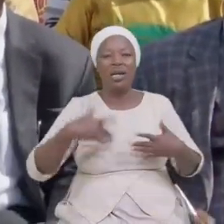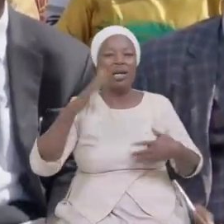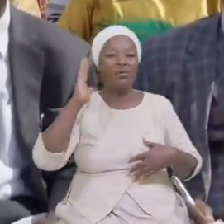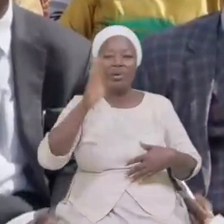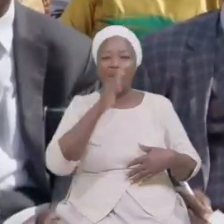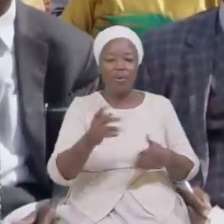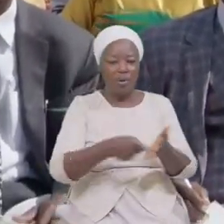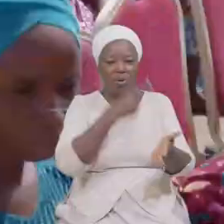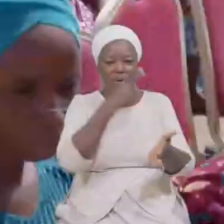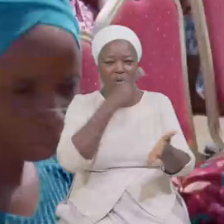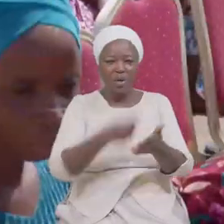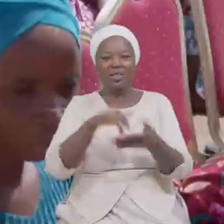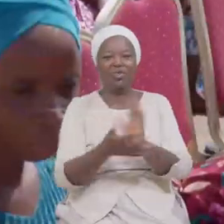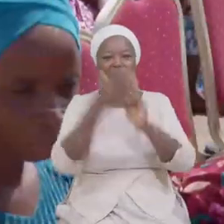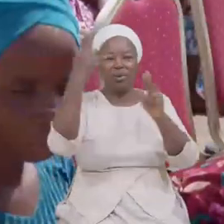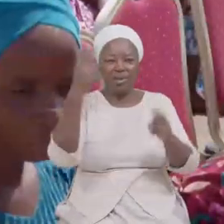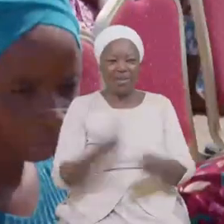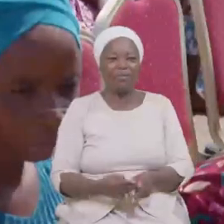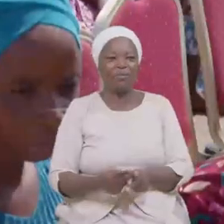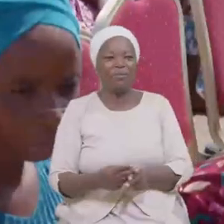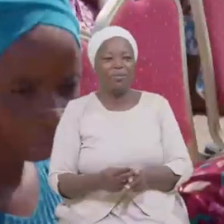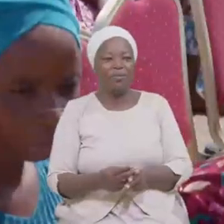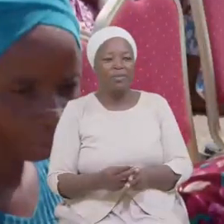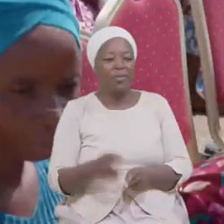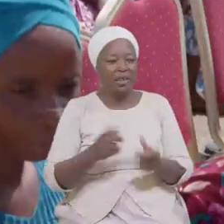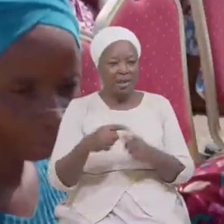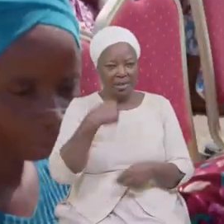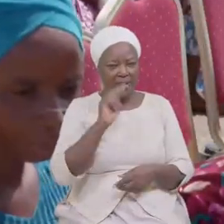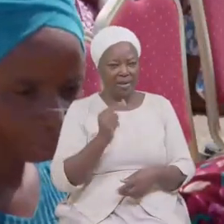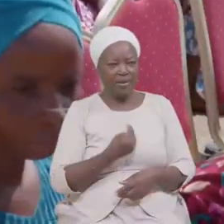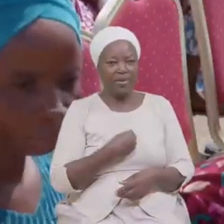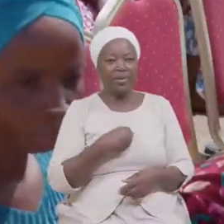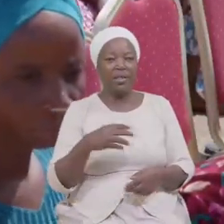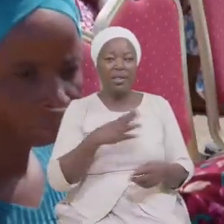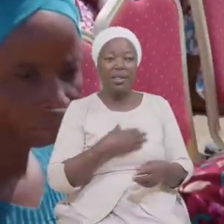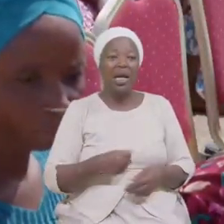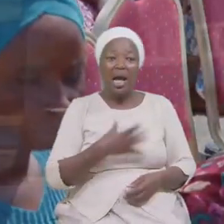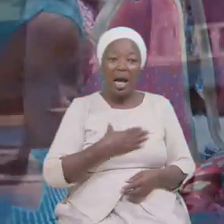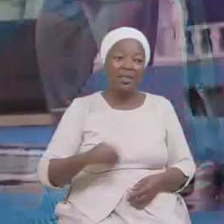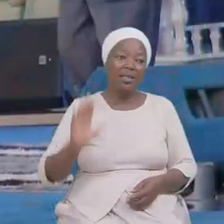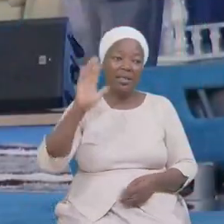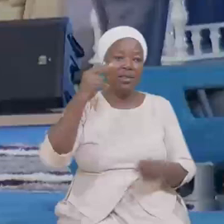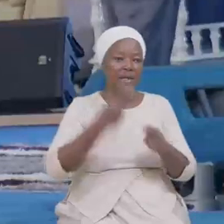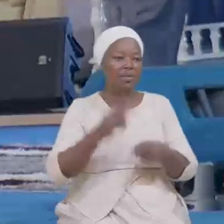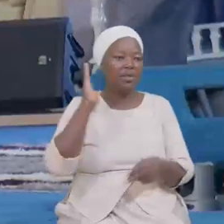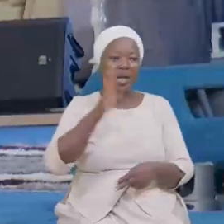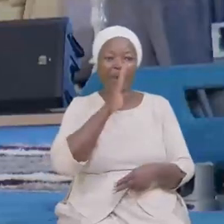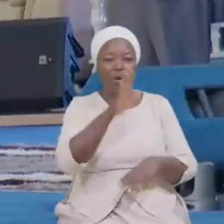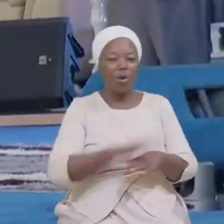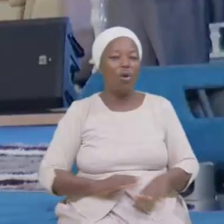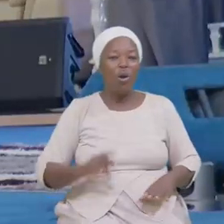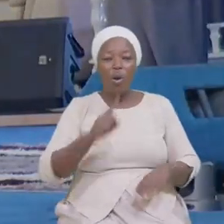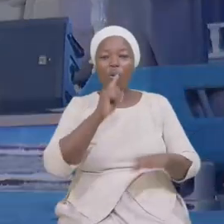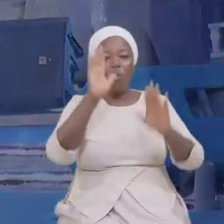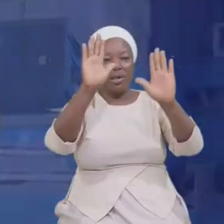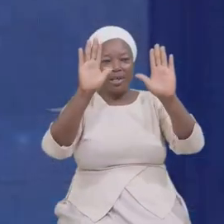in Jesus' name. And then he tells us, it says, and his name shall be called Wonderful. That